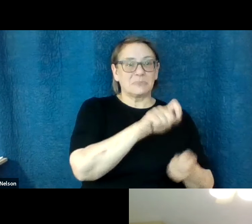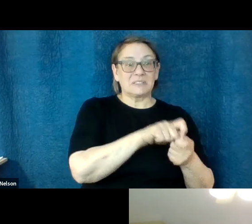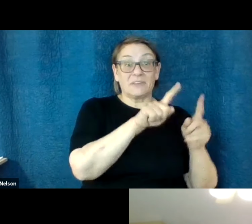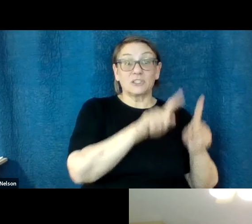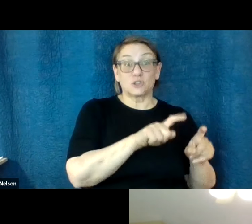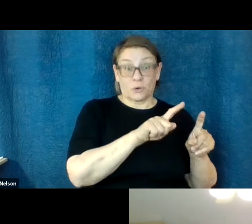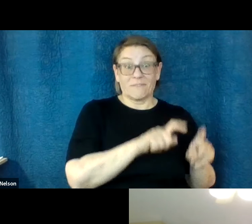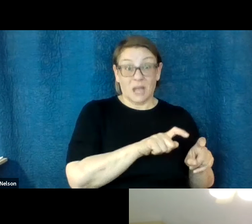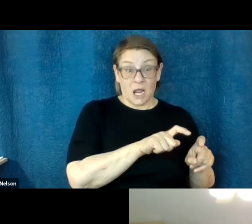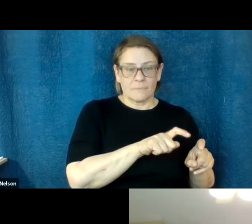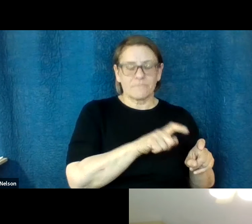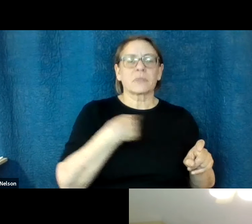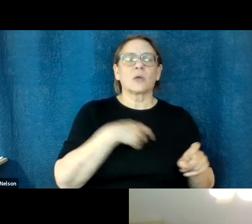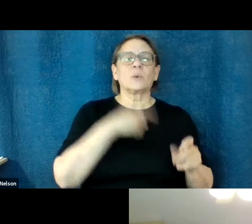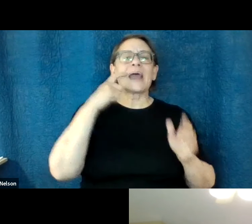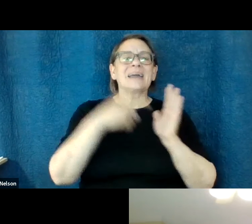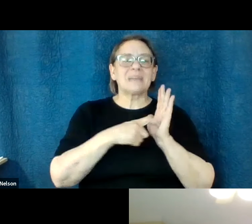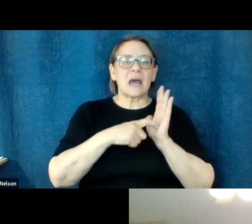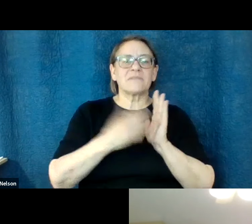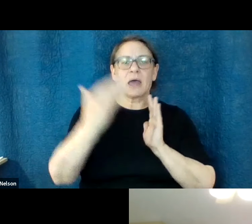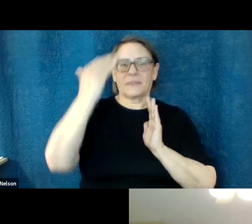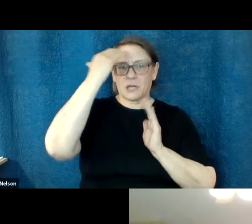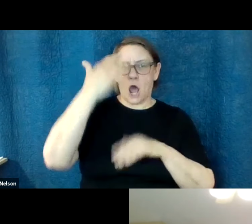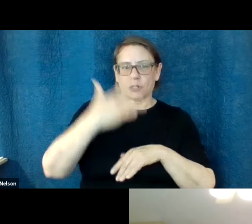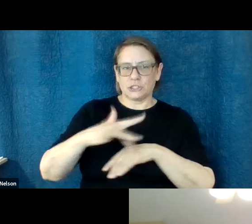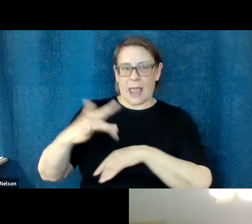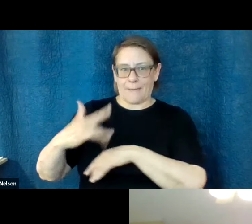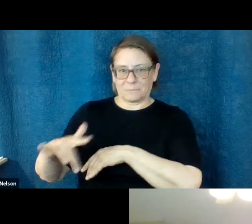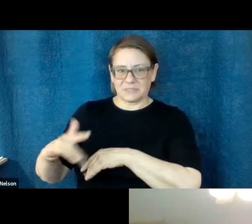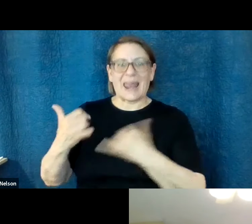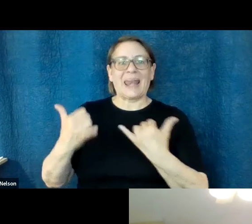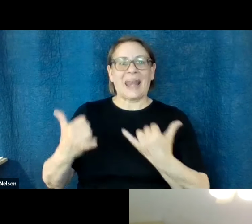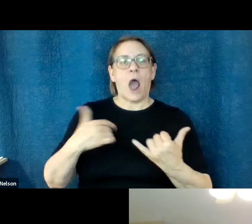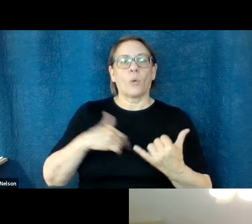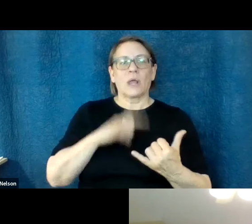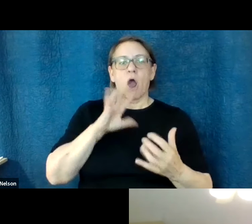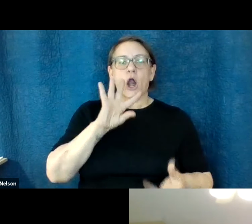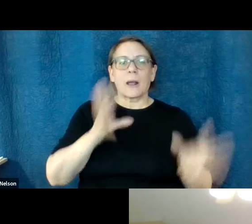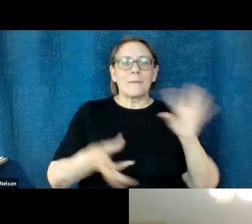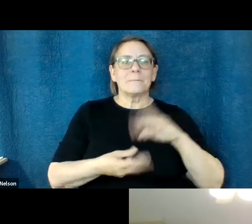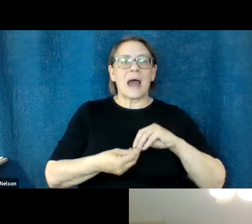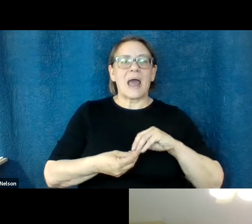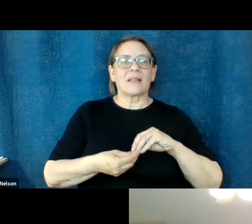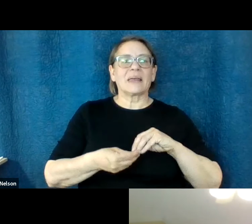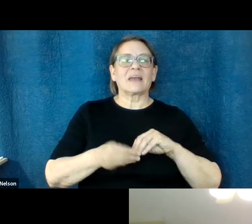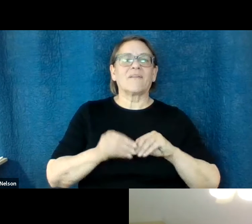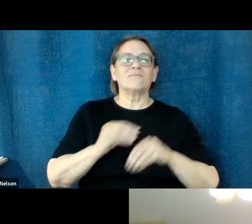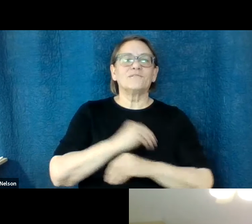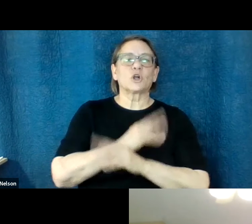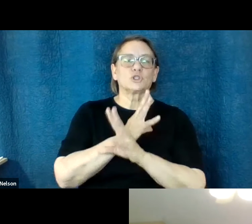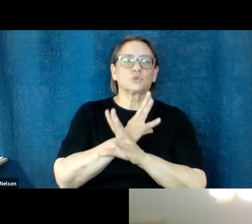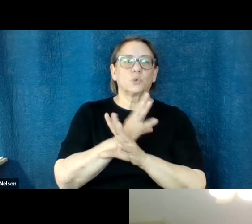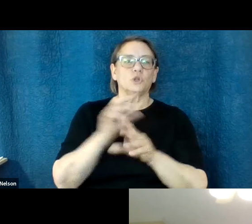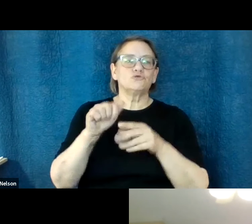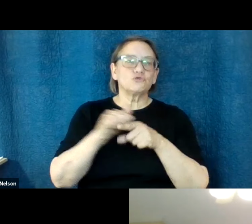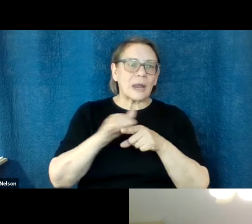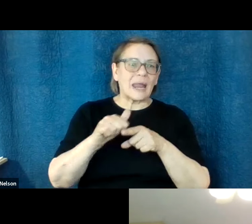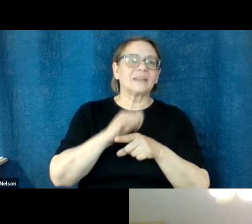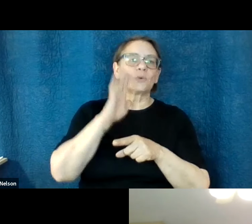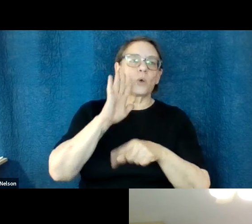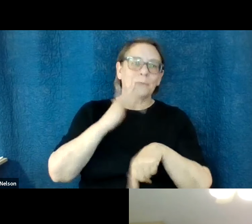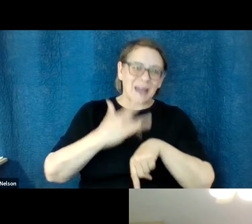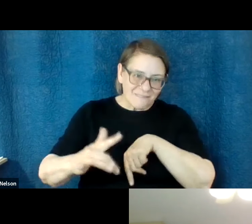shared and we identified the knowledge gaps. And now we're in the process of compiling a series of virtual trainings that will be made available